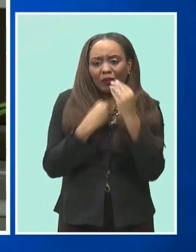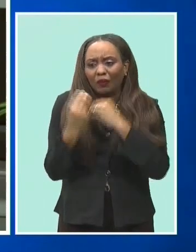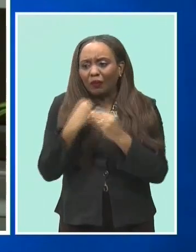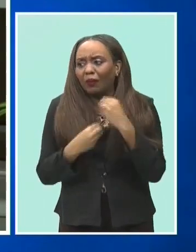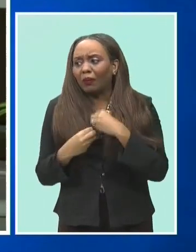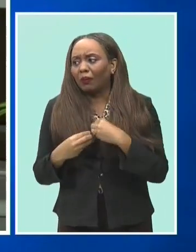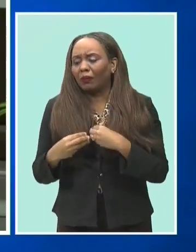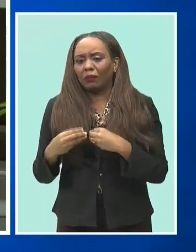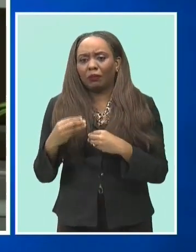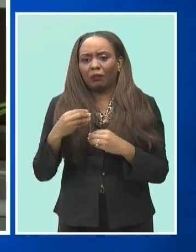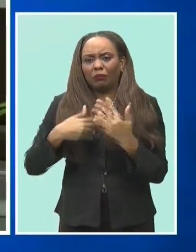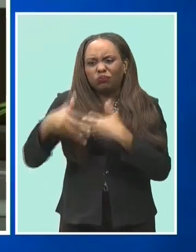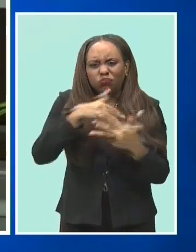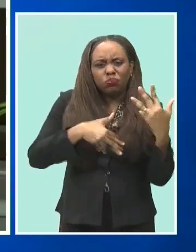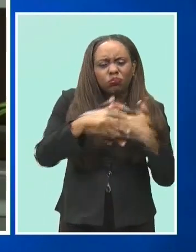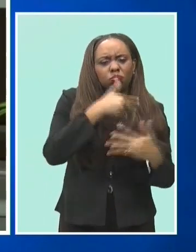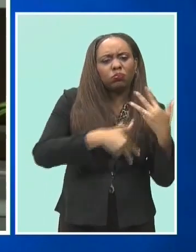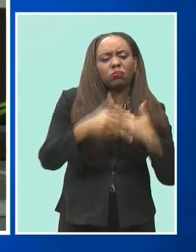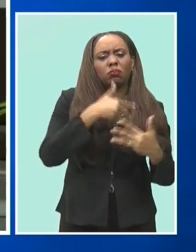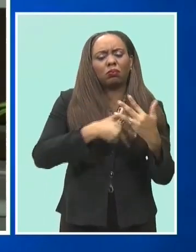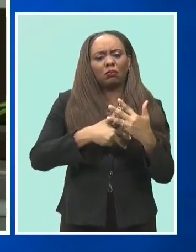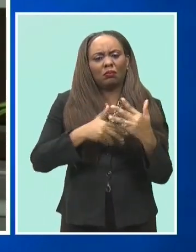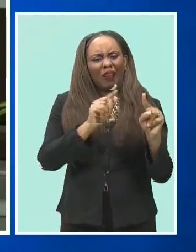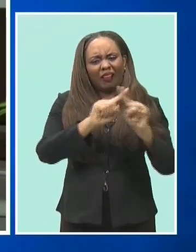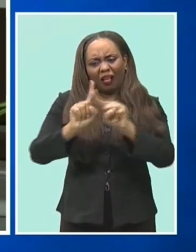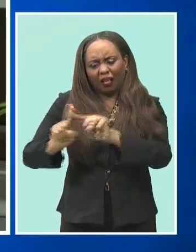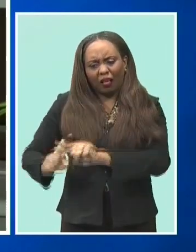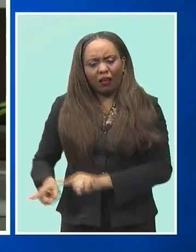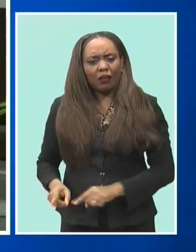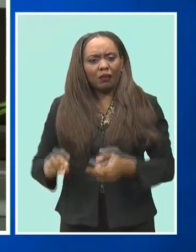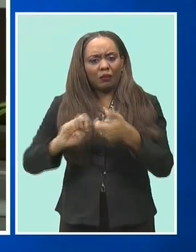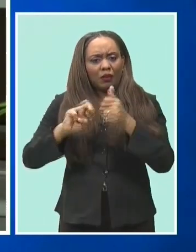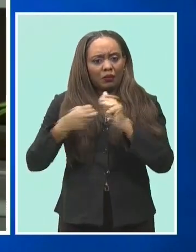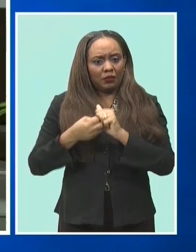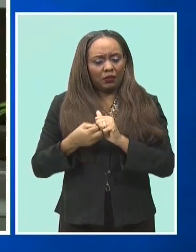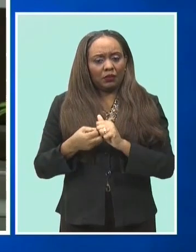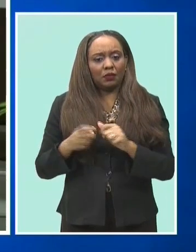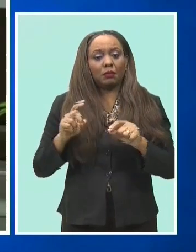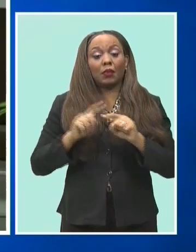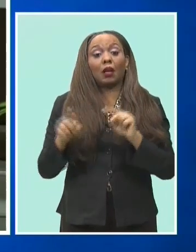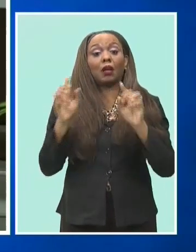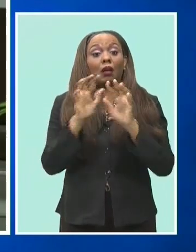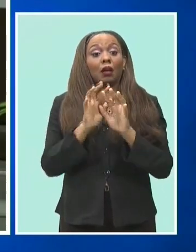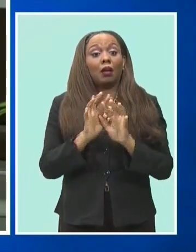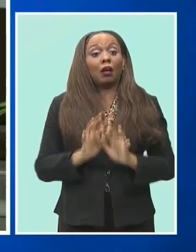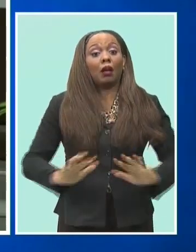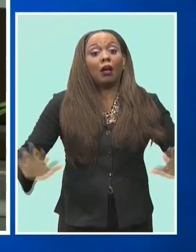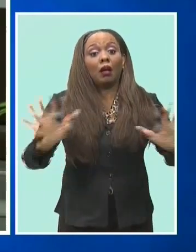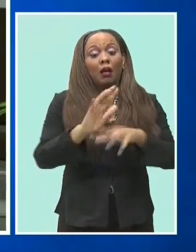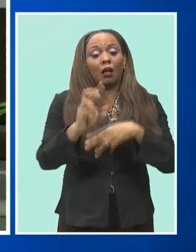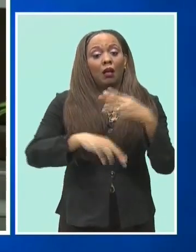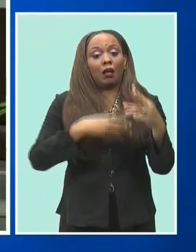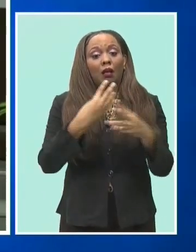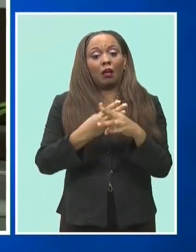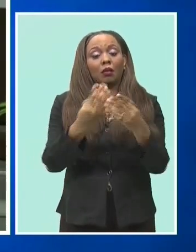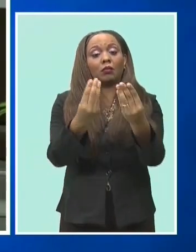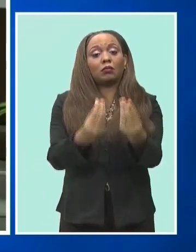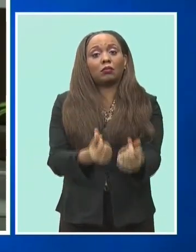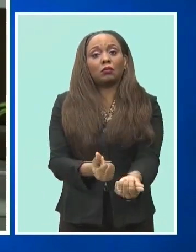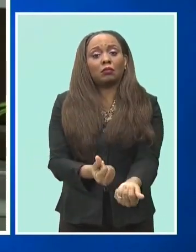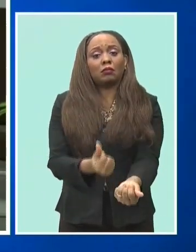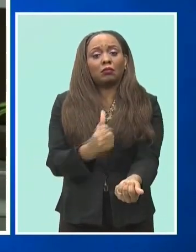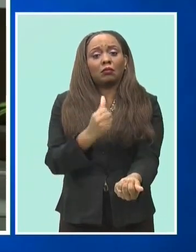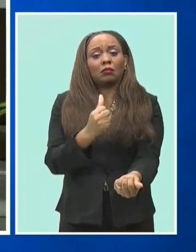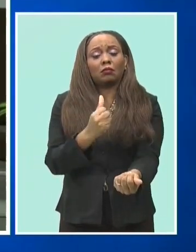and social justice, among many others. However, globally prescribed solutions are not